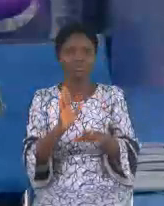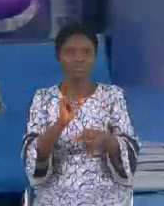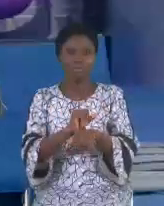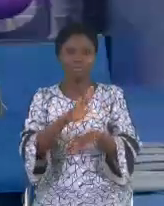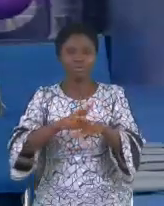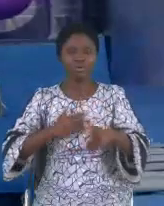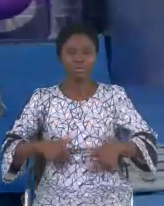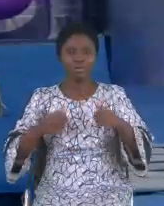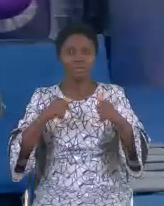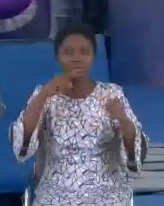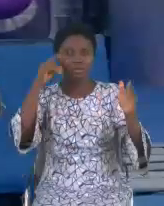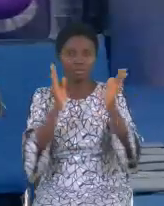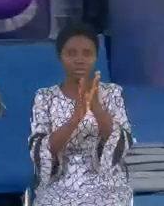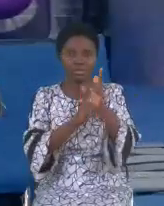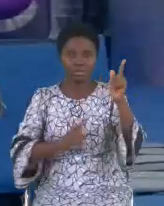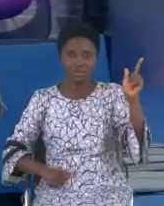Praise the Lord. Hallelujah.